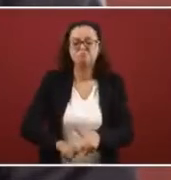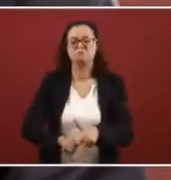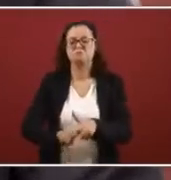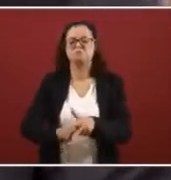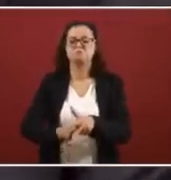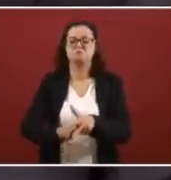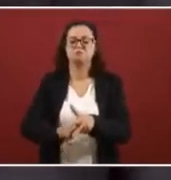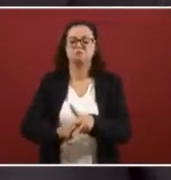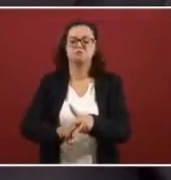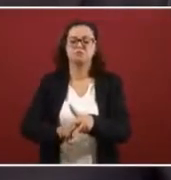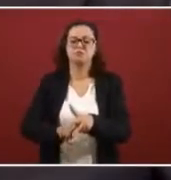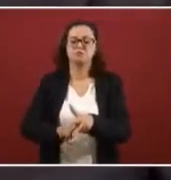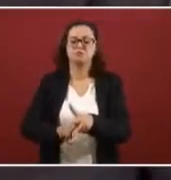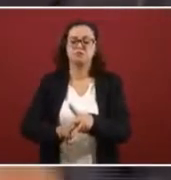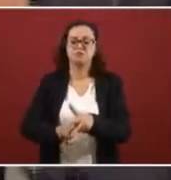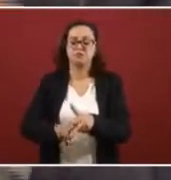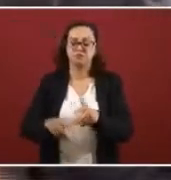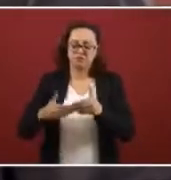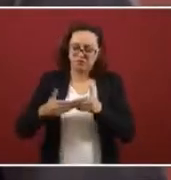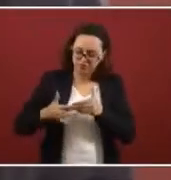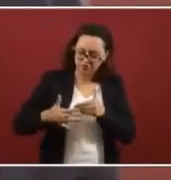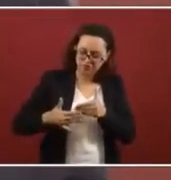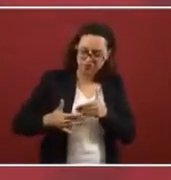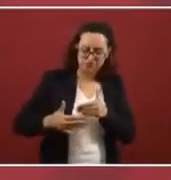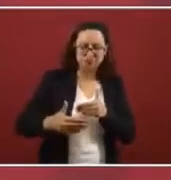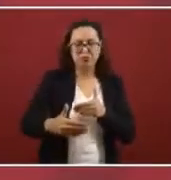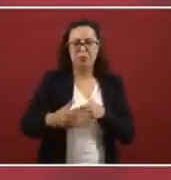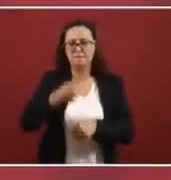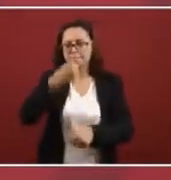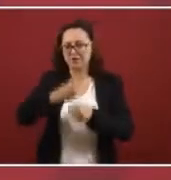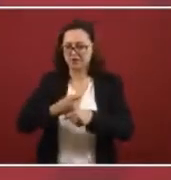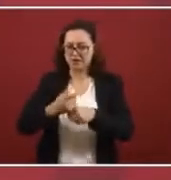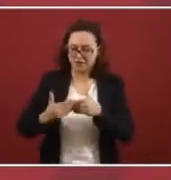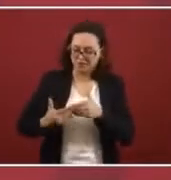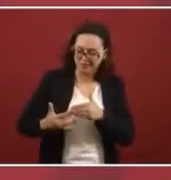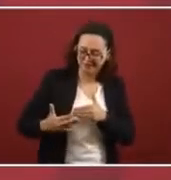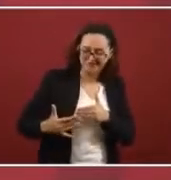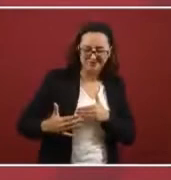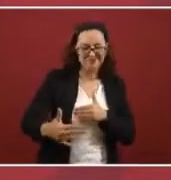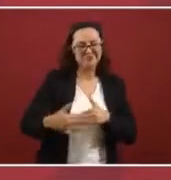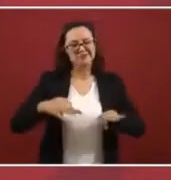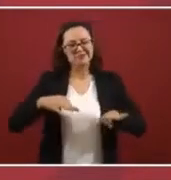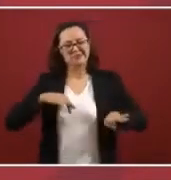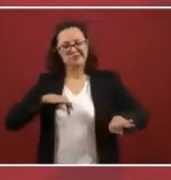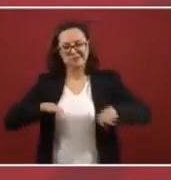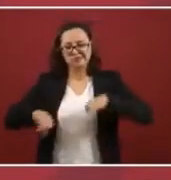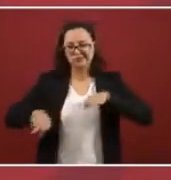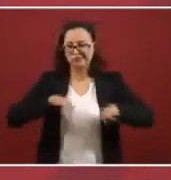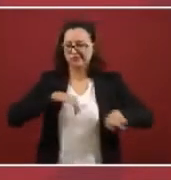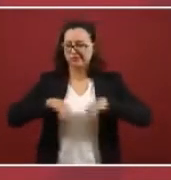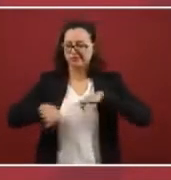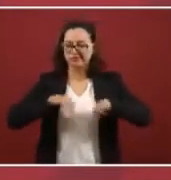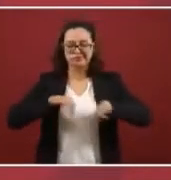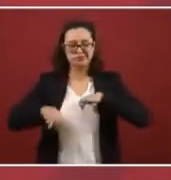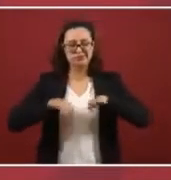all have a first phase, because we're going to work